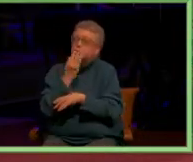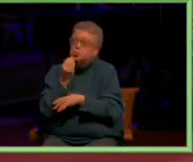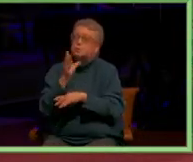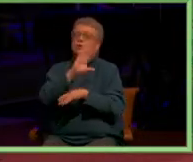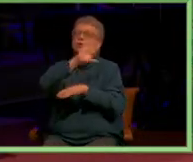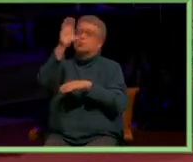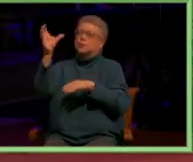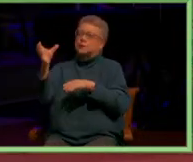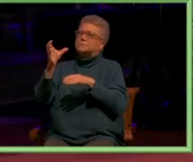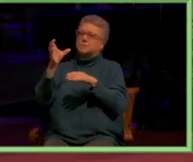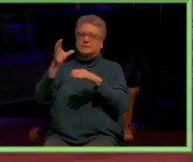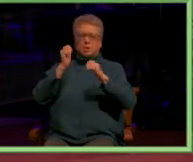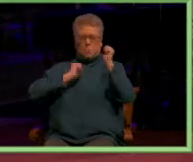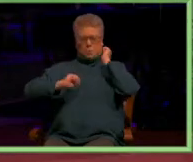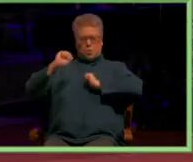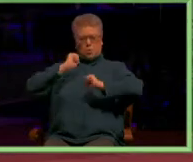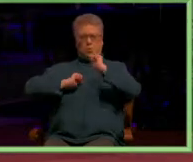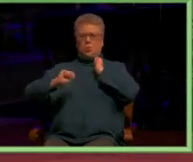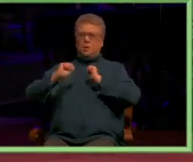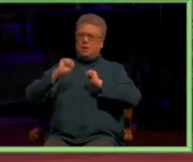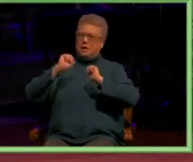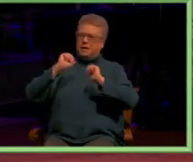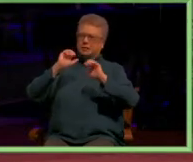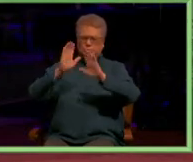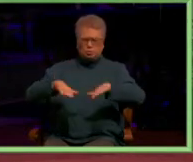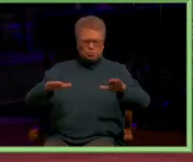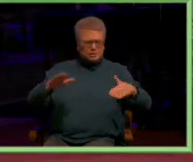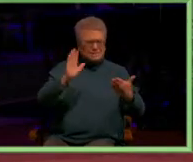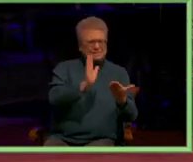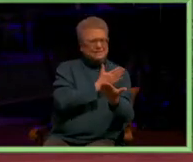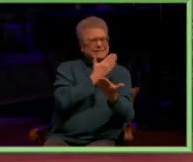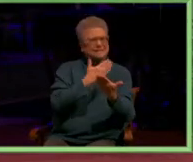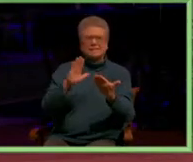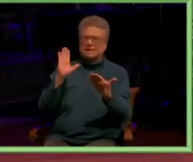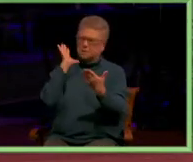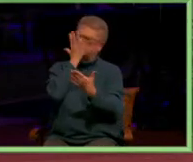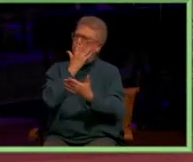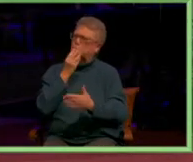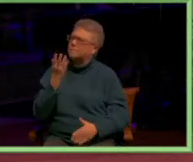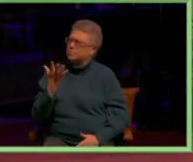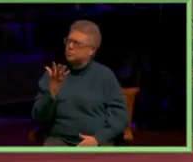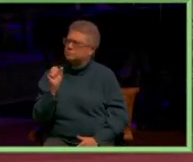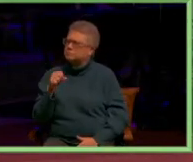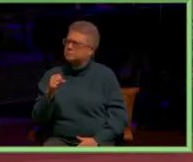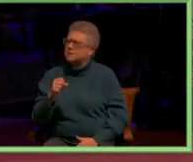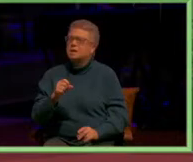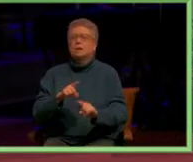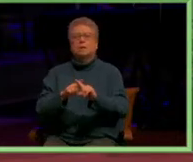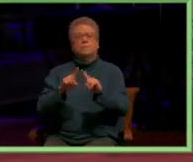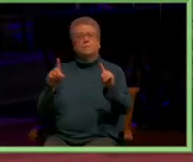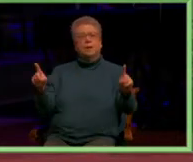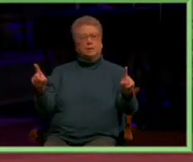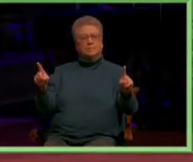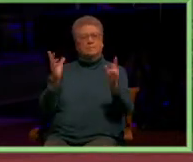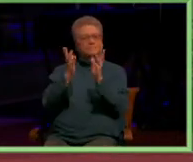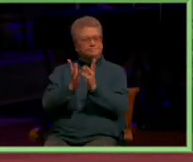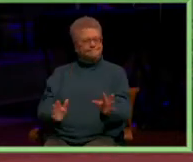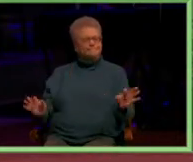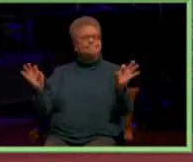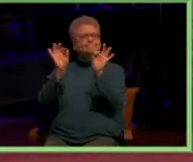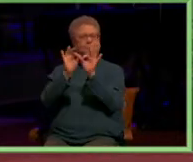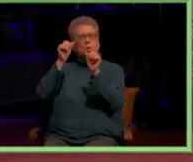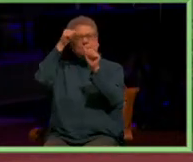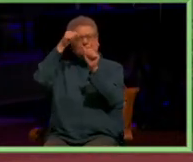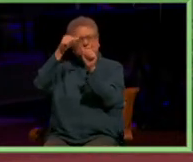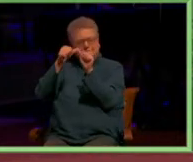Christmas pageants. There's beauty in children singing Christmas songs. But we must be reminded that the